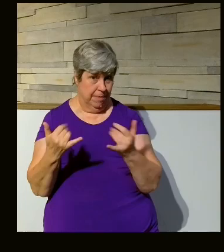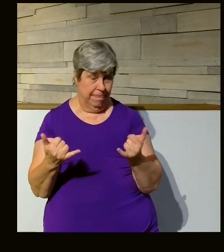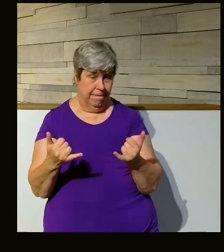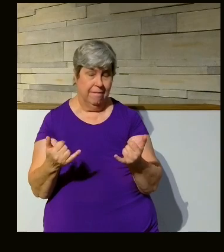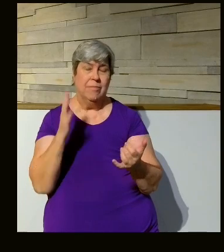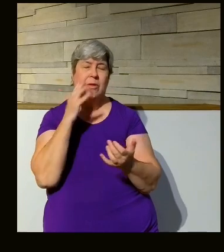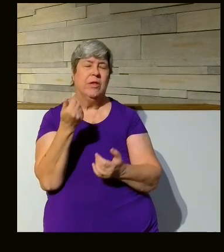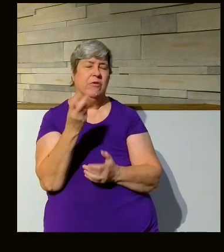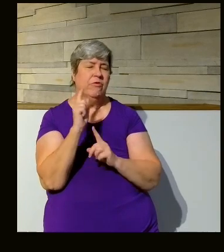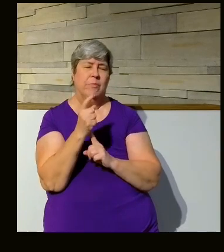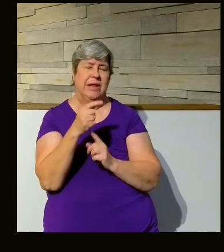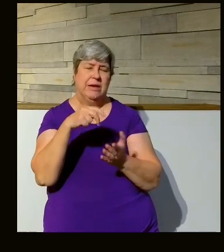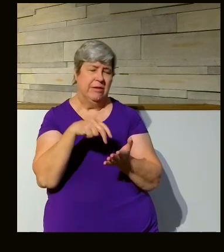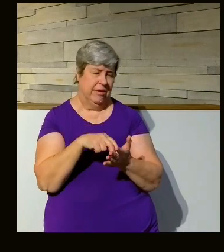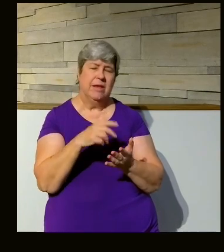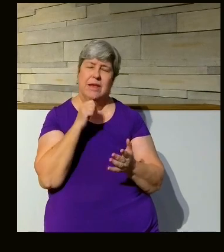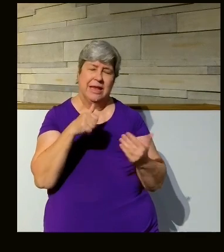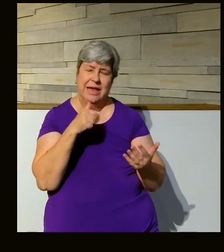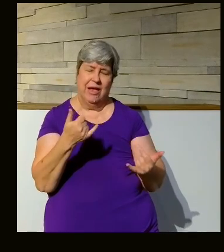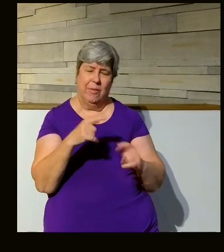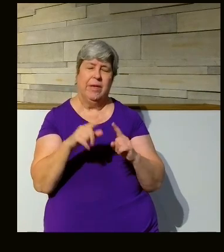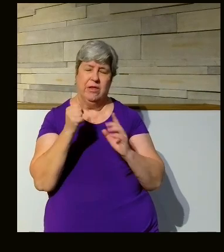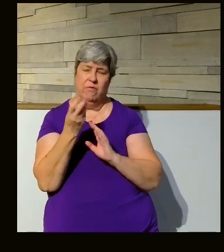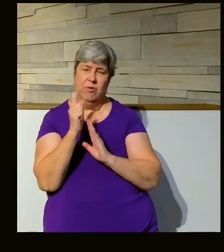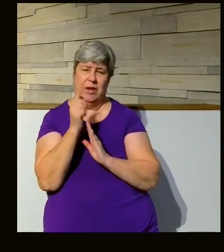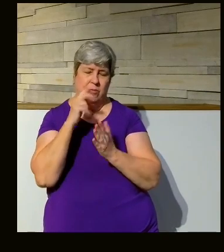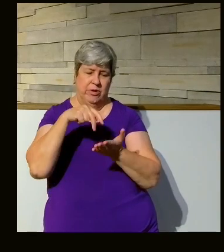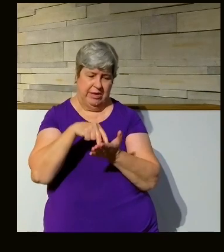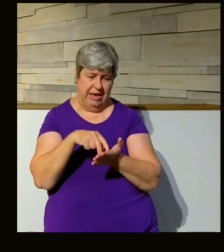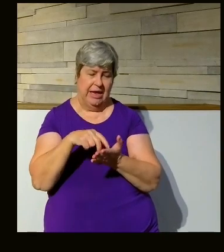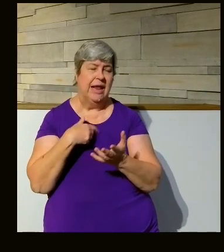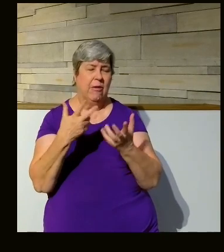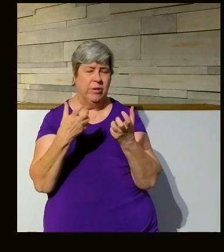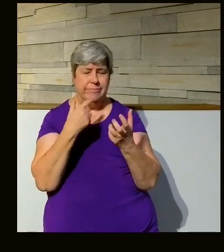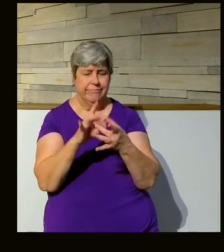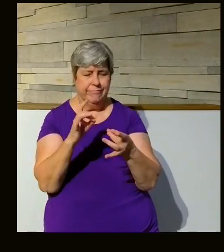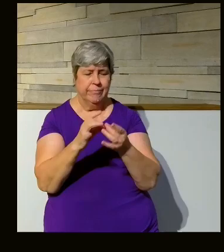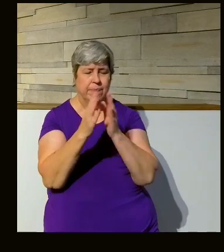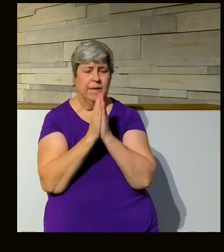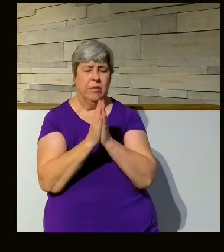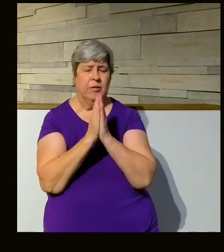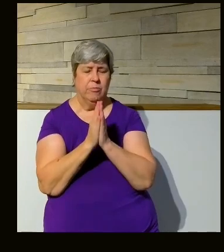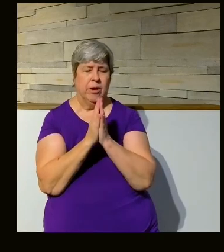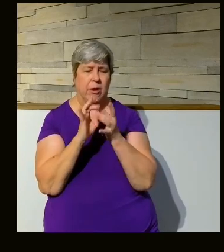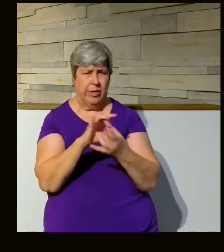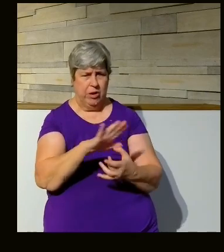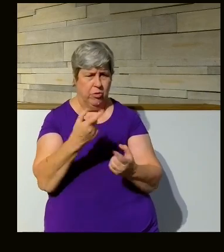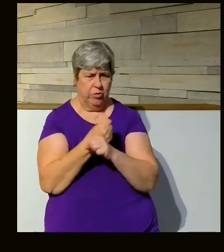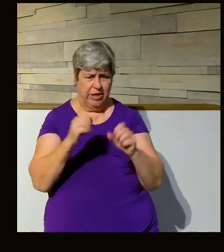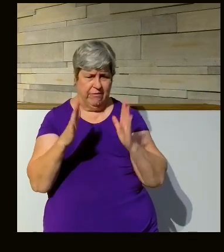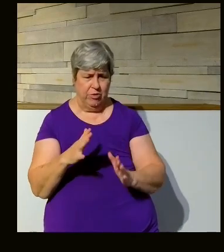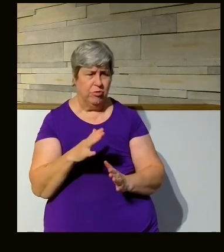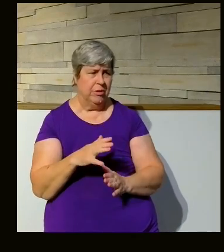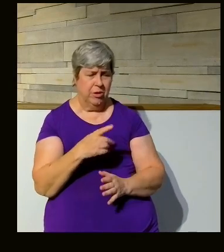We're going to stand in just a moment, not yet, but in a moment. We're going to stand, and I want to pray over you. I'm going to pray for you about your salvation. I want you to pray